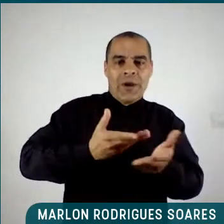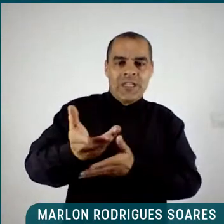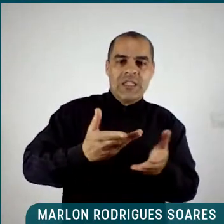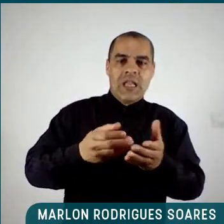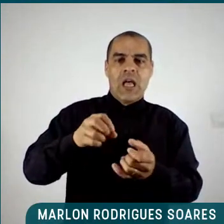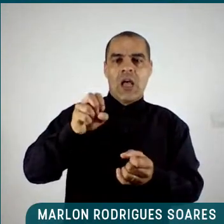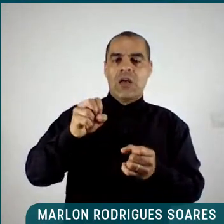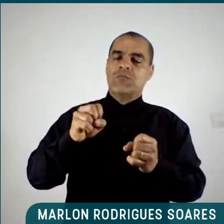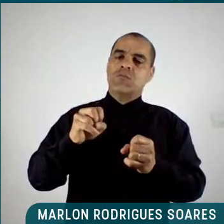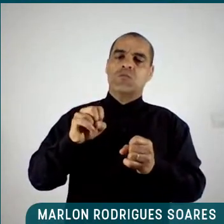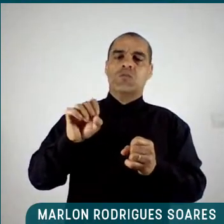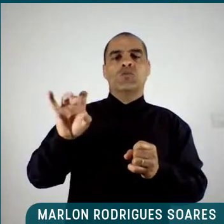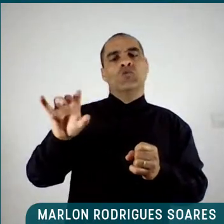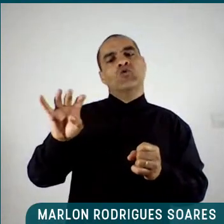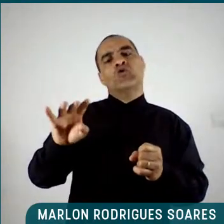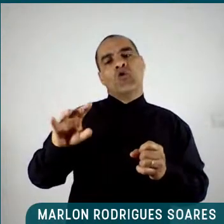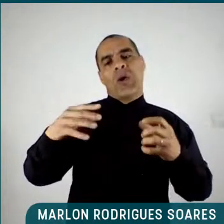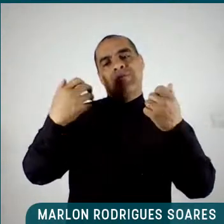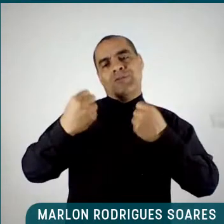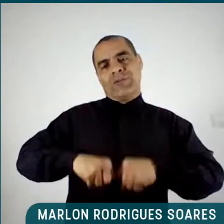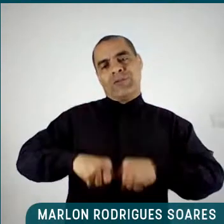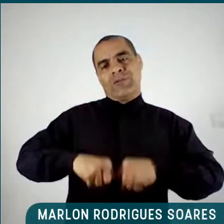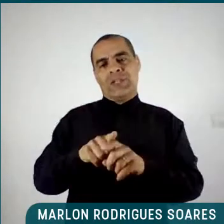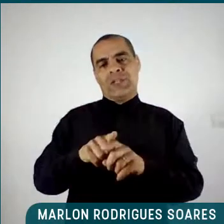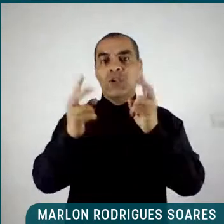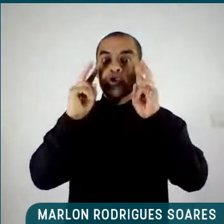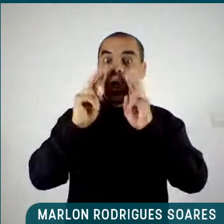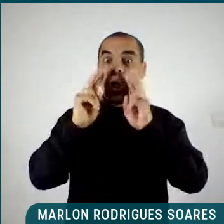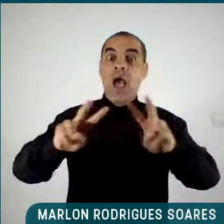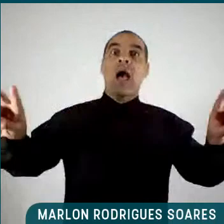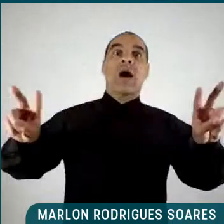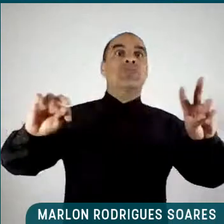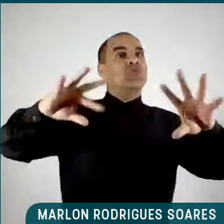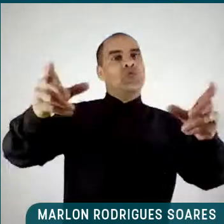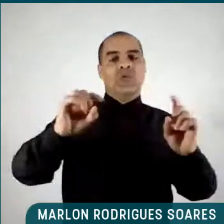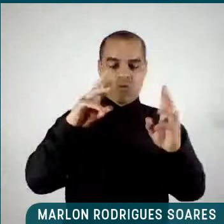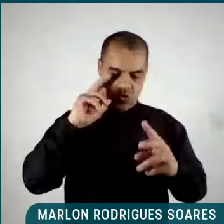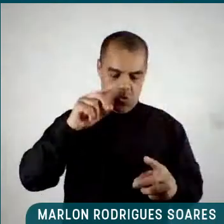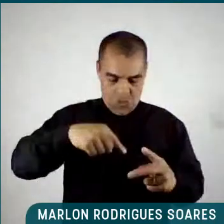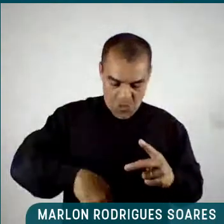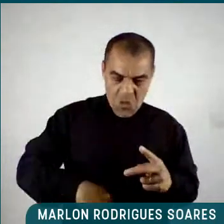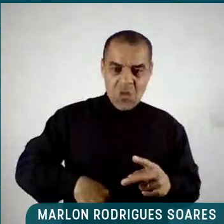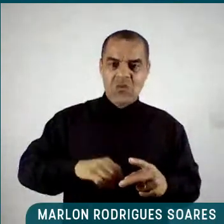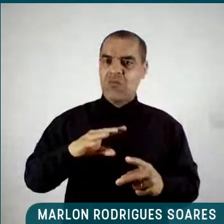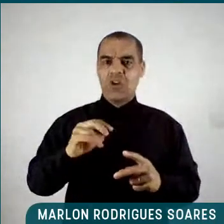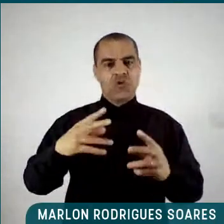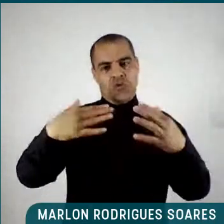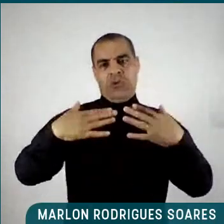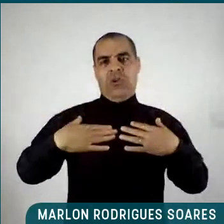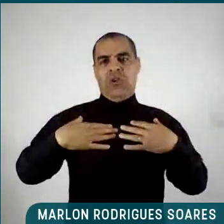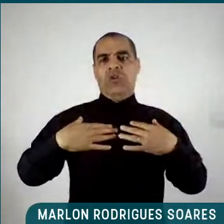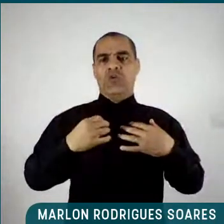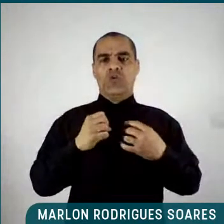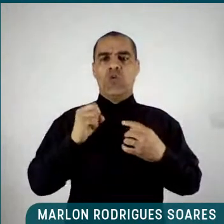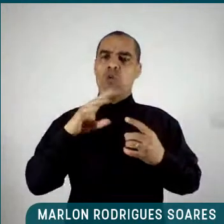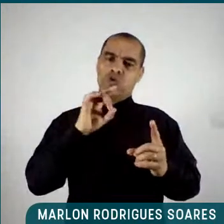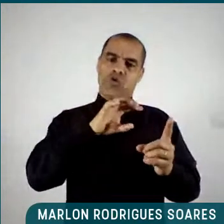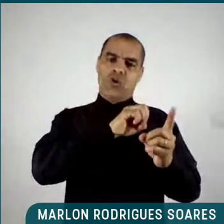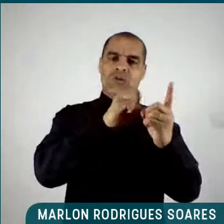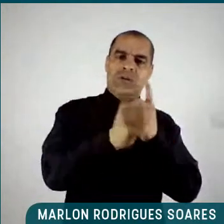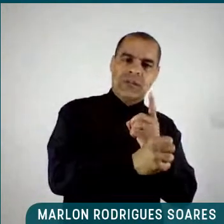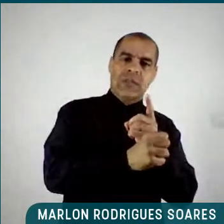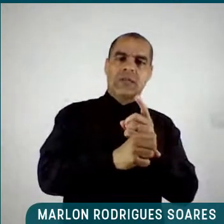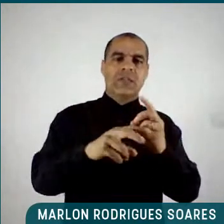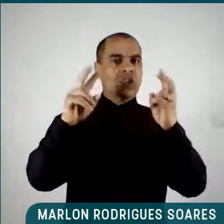we parte. have to share that. Não adianta We ser umbigo we are the perfeito. whole only when we Porque share senão every foi bit of isso na that, every pandemia, bit of assim, the